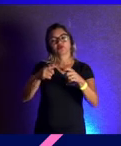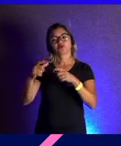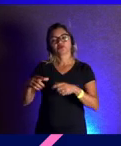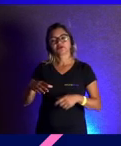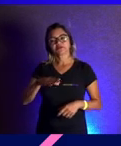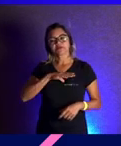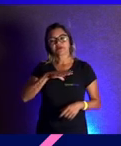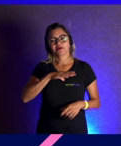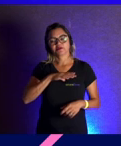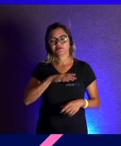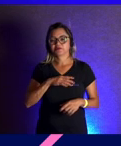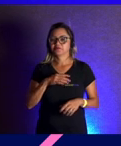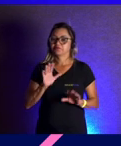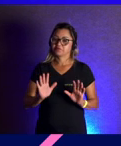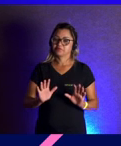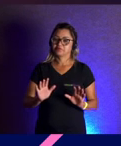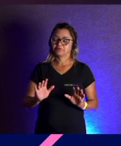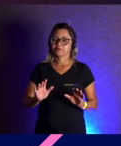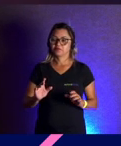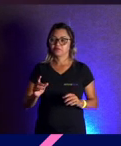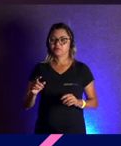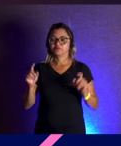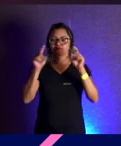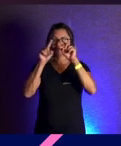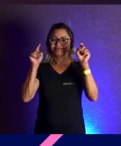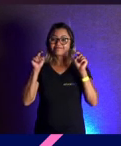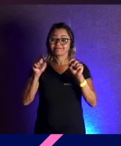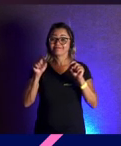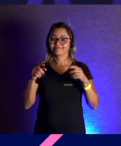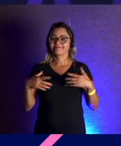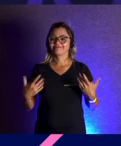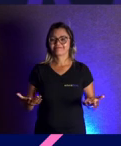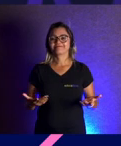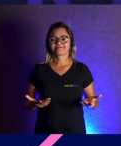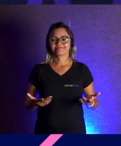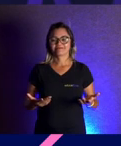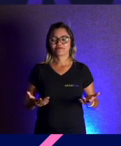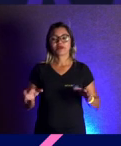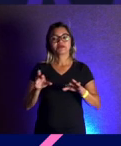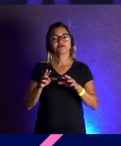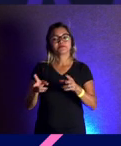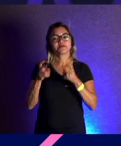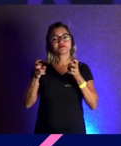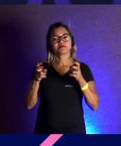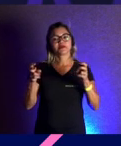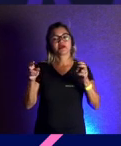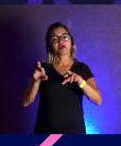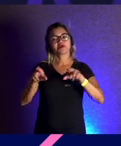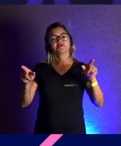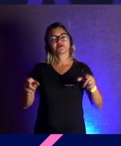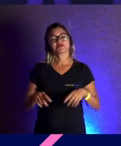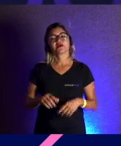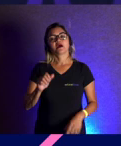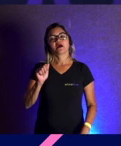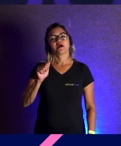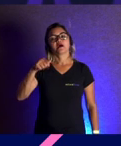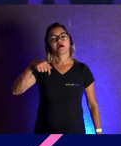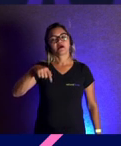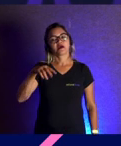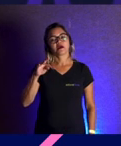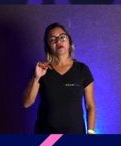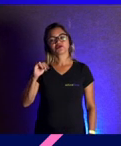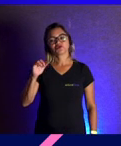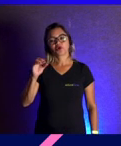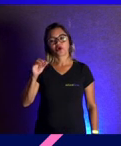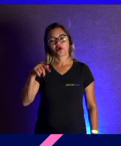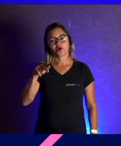the uncertainty is too big for us to tell the difference. Not maybe again, if it's Ethiopia, and then it's so much bigger than it is for itself, so it's easier to